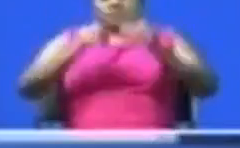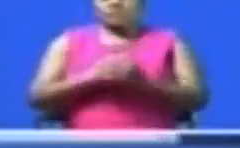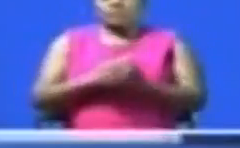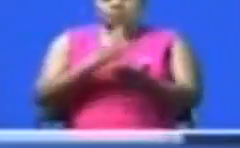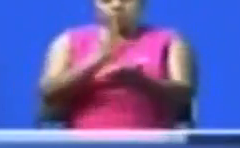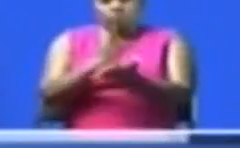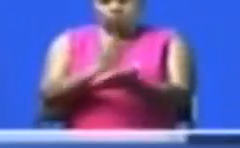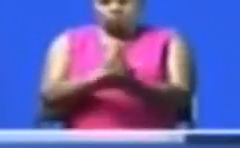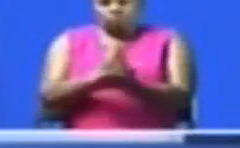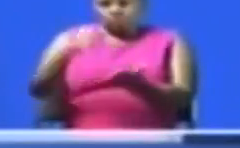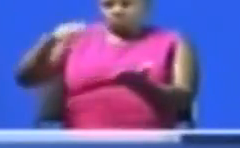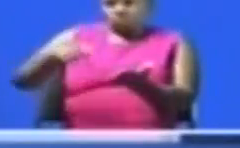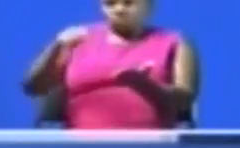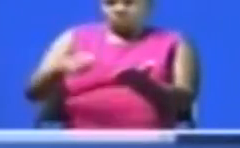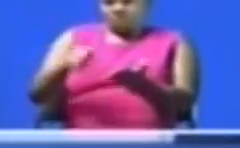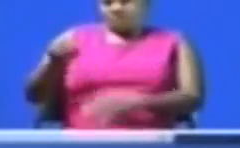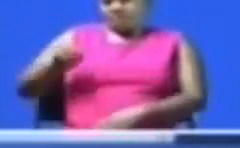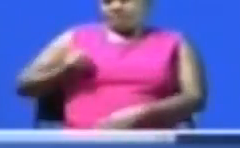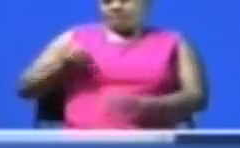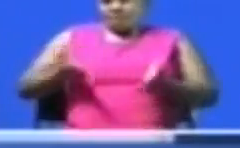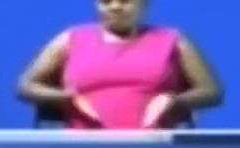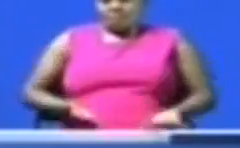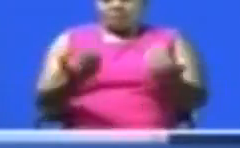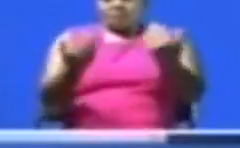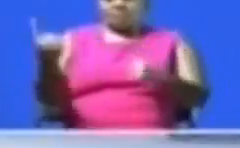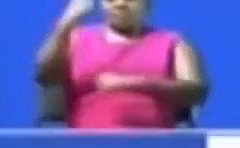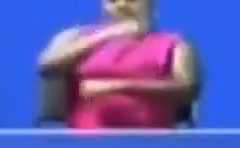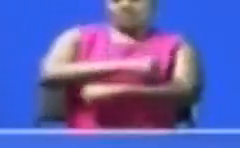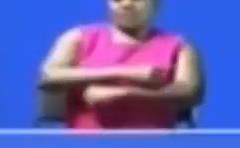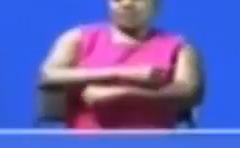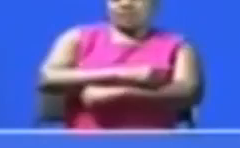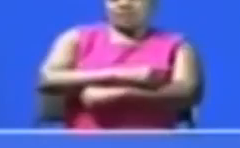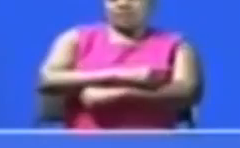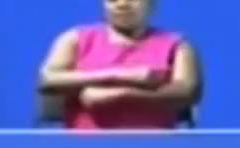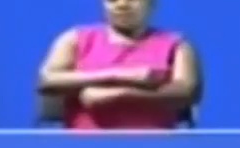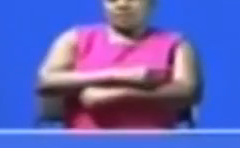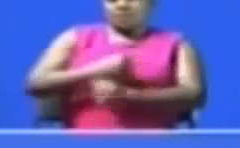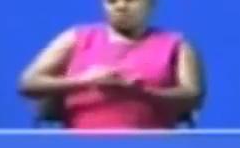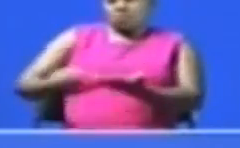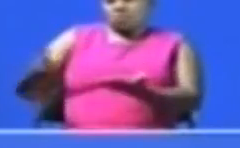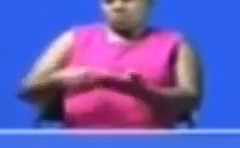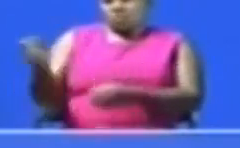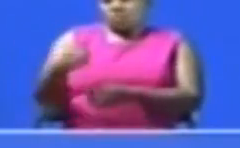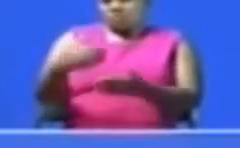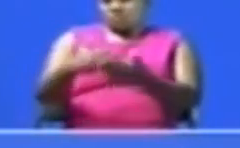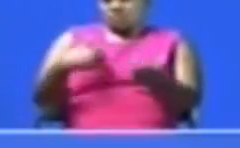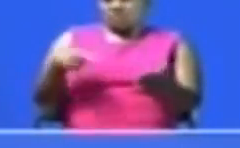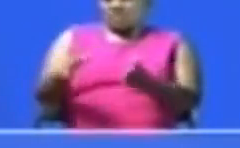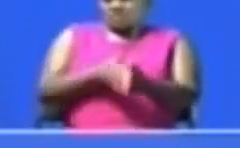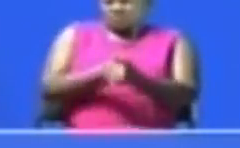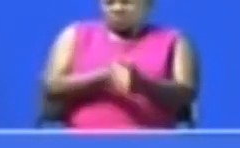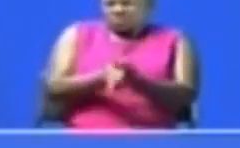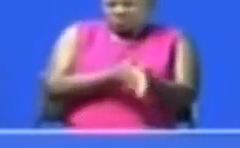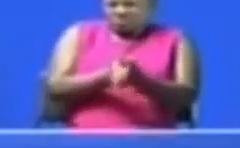Actually, today is Ivy's birthday. So in the weeks and months building up to that, she has been